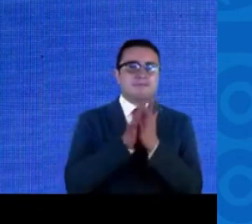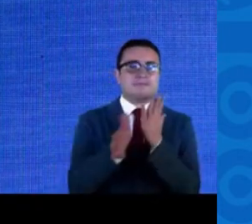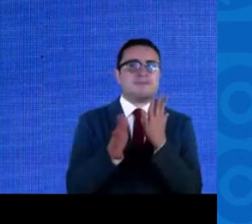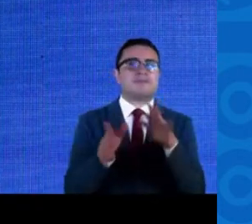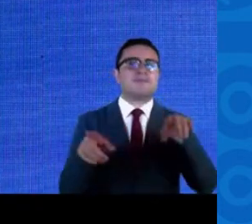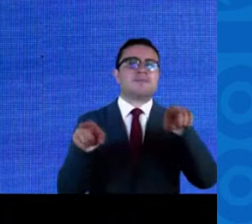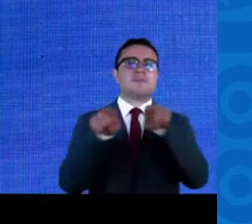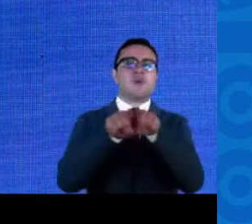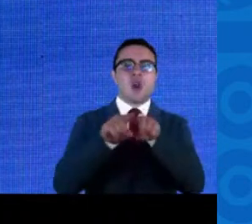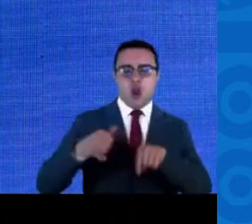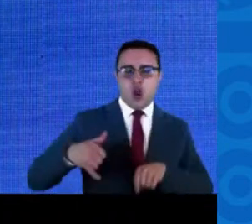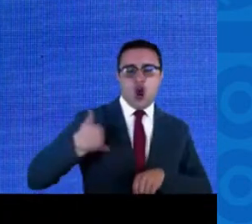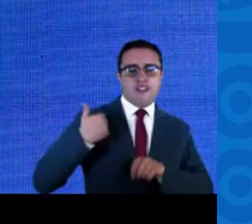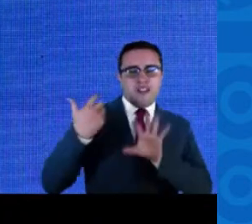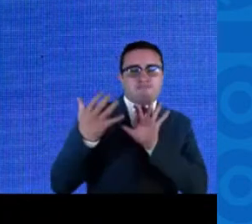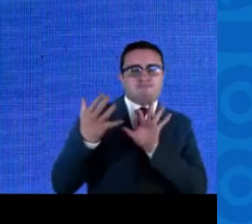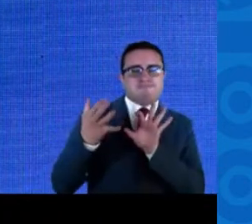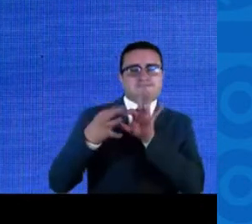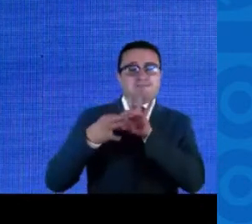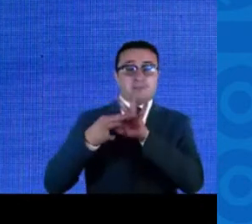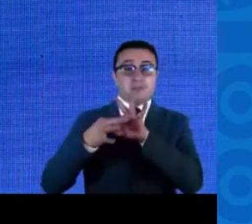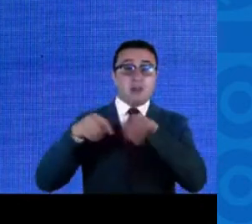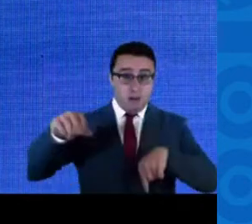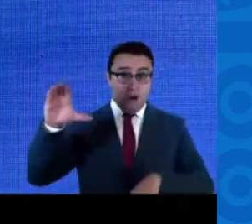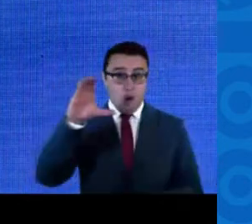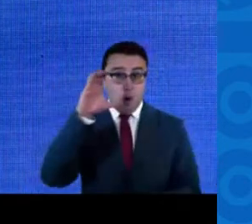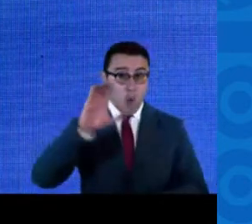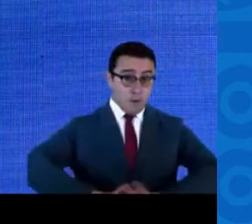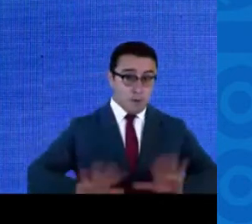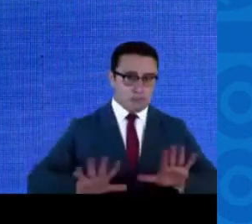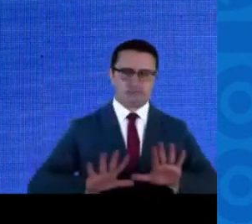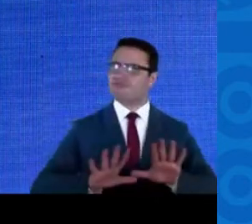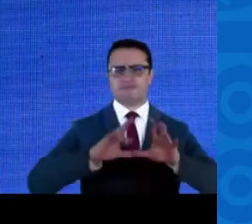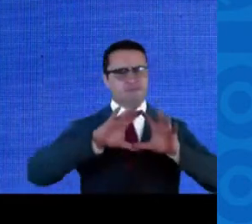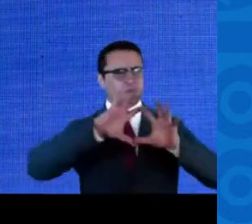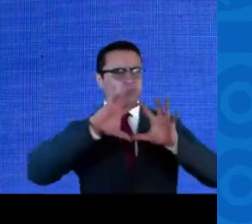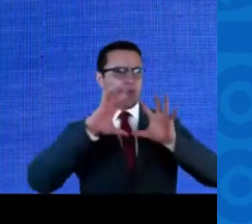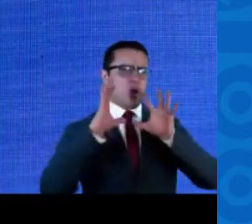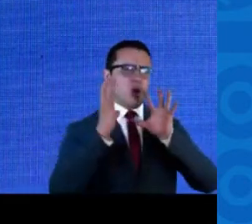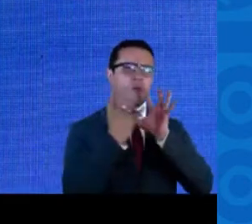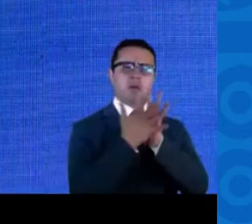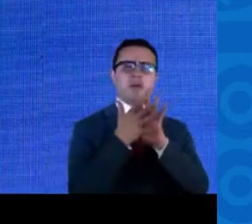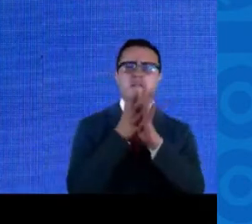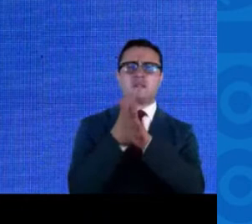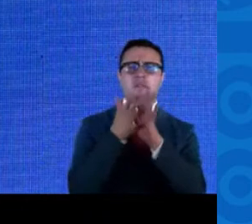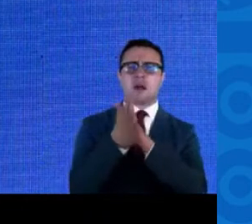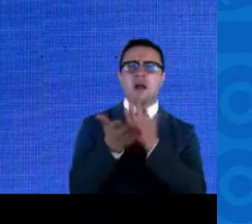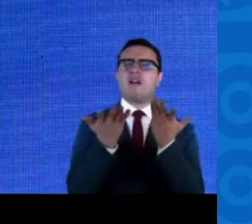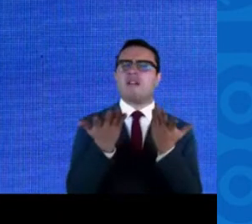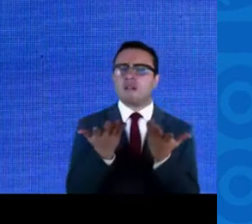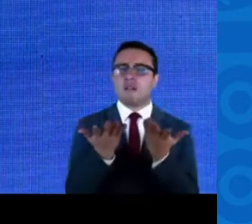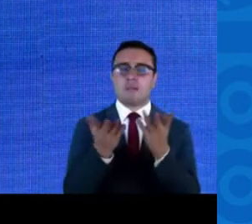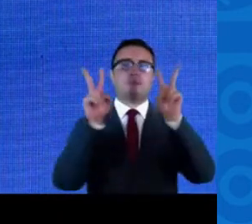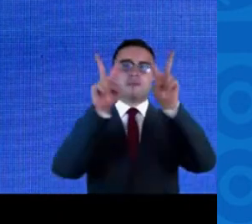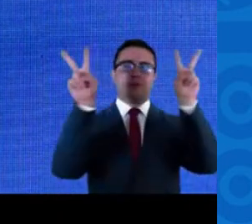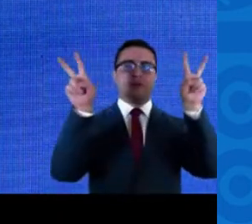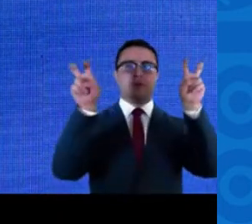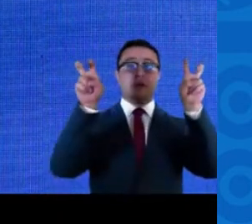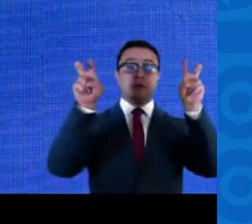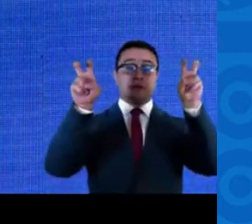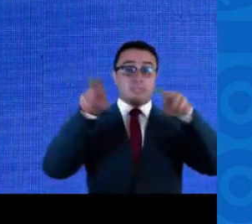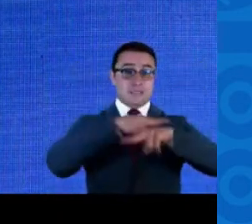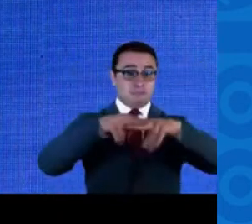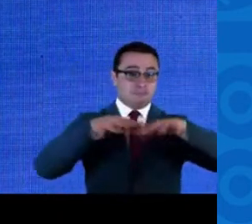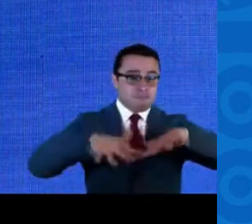great inspiration and to me has been attractive for the youth in Colombia, which is the